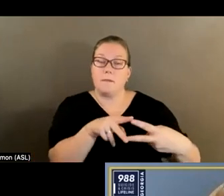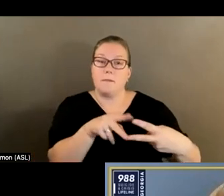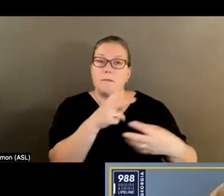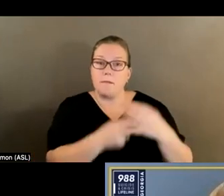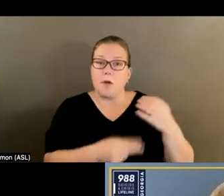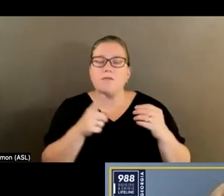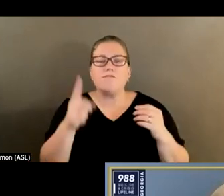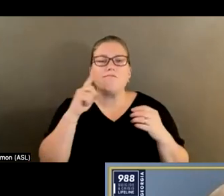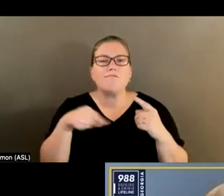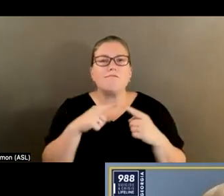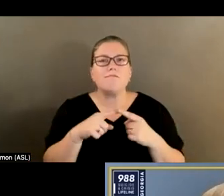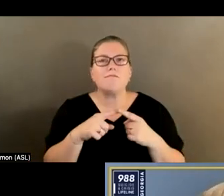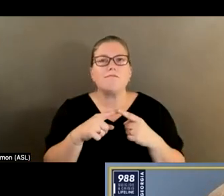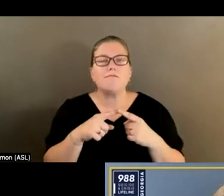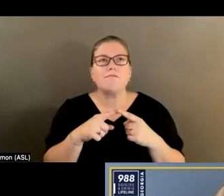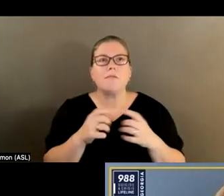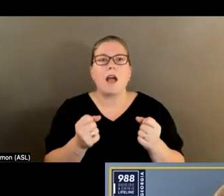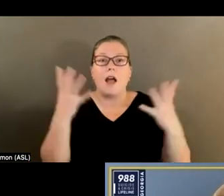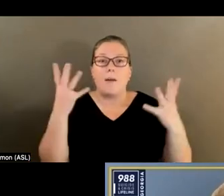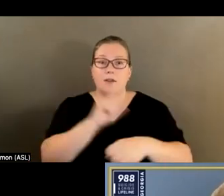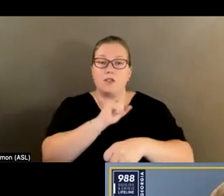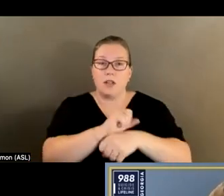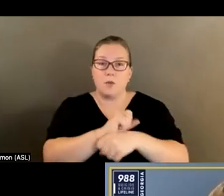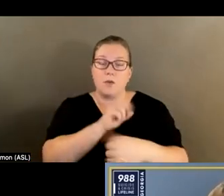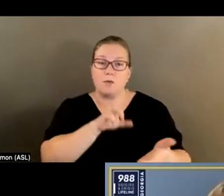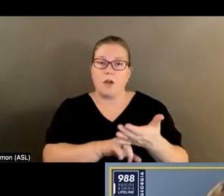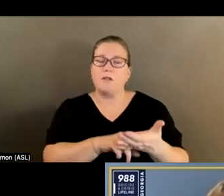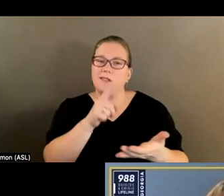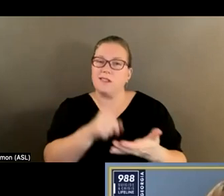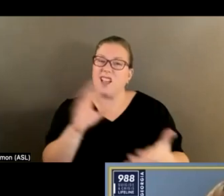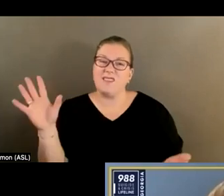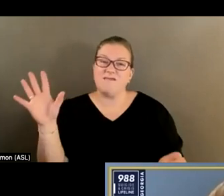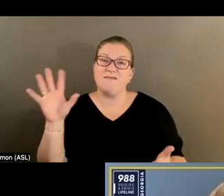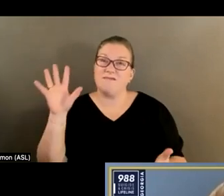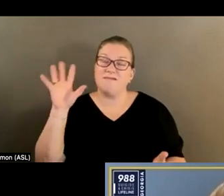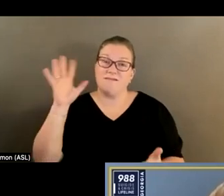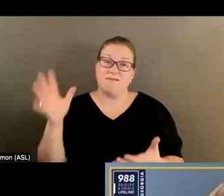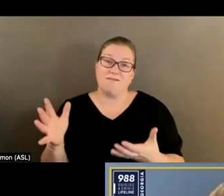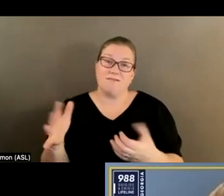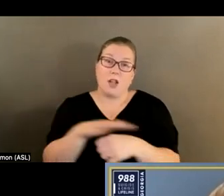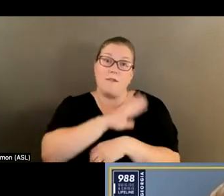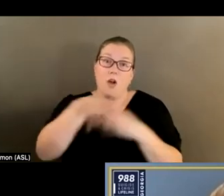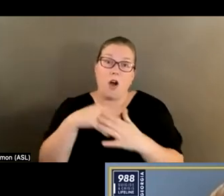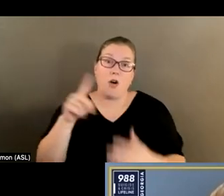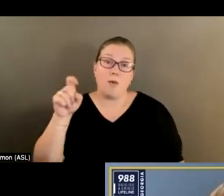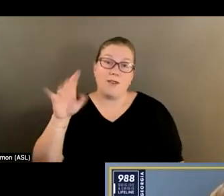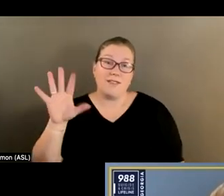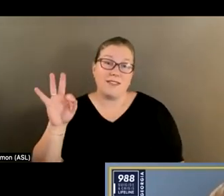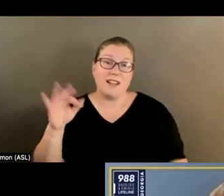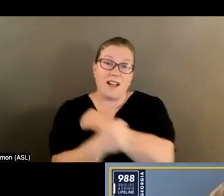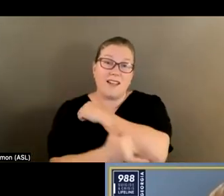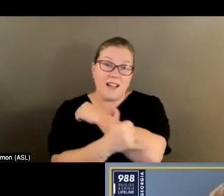their scope of work and contract in total, cover all 159 counties. Each of